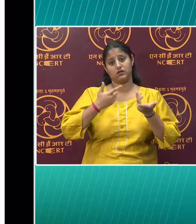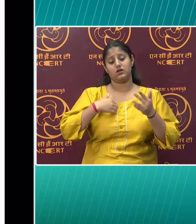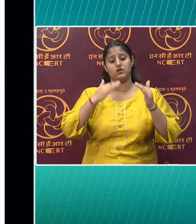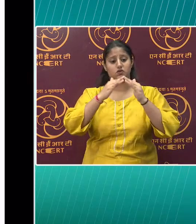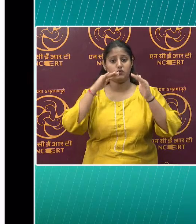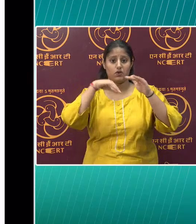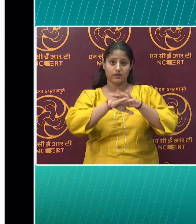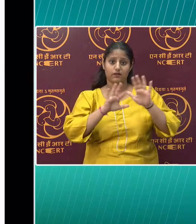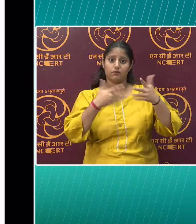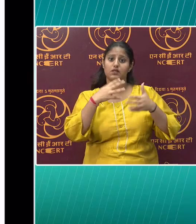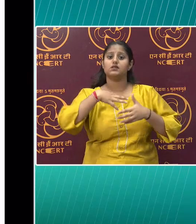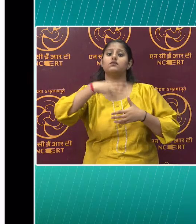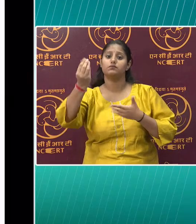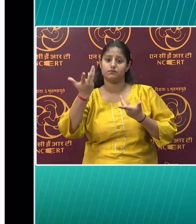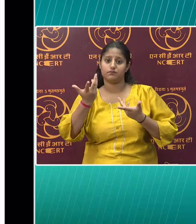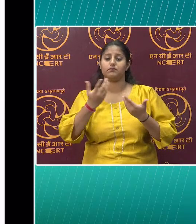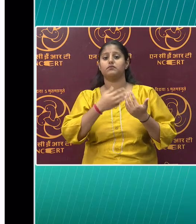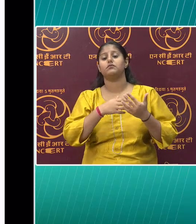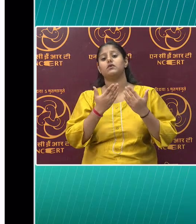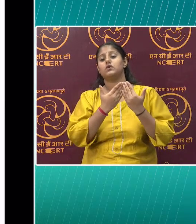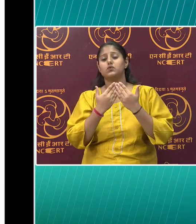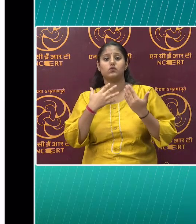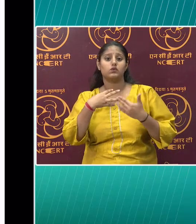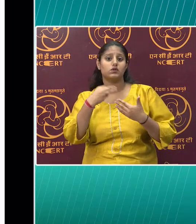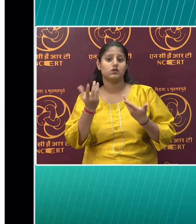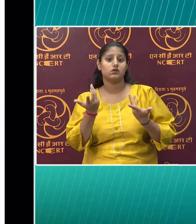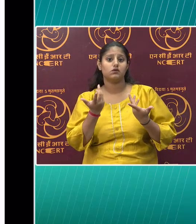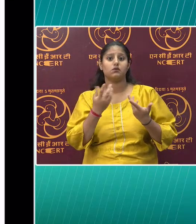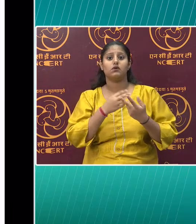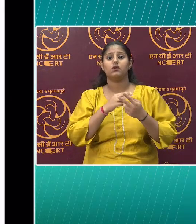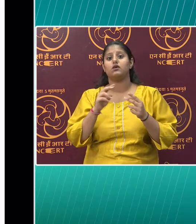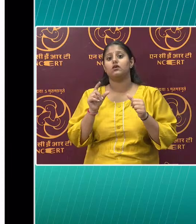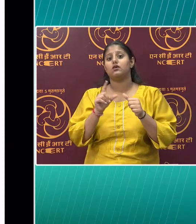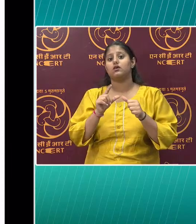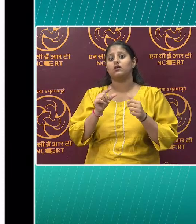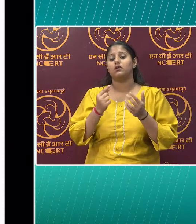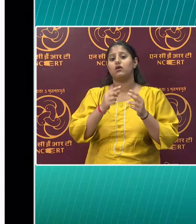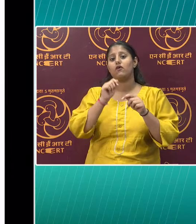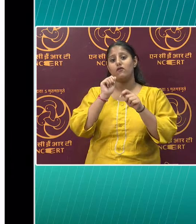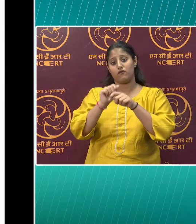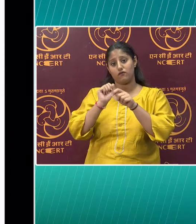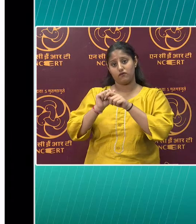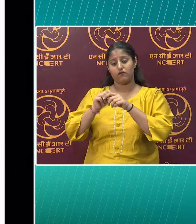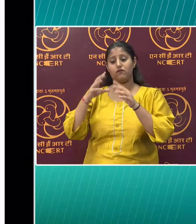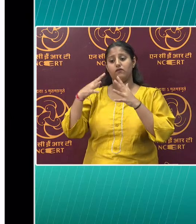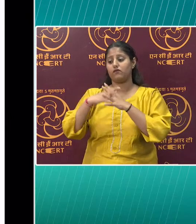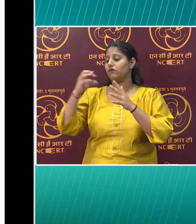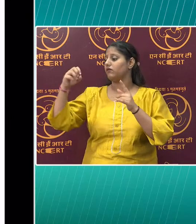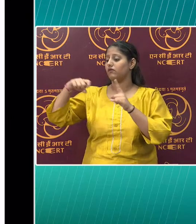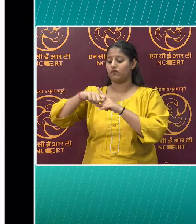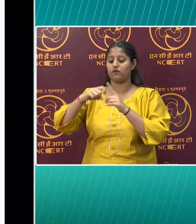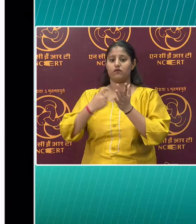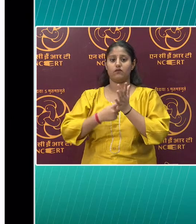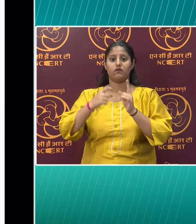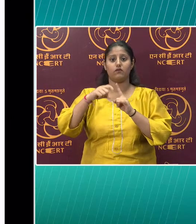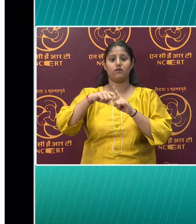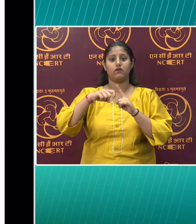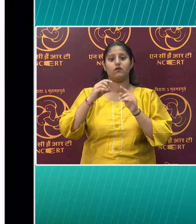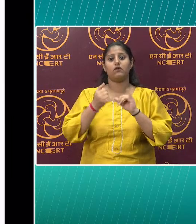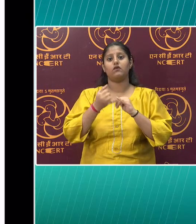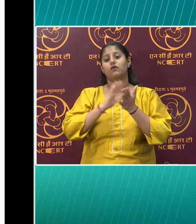if they get an opportunity. If Right. there are, let's say, automobile workshops around the school, they Mm. can go there, they